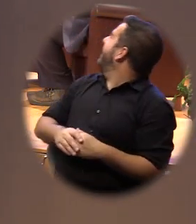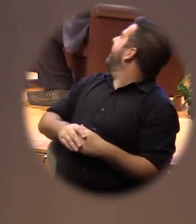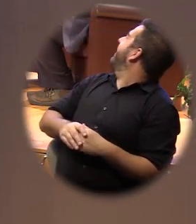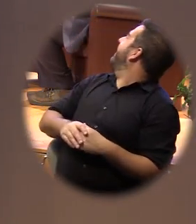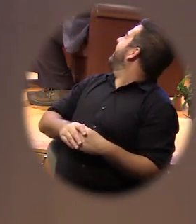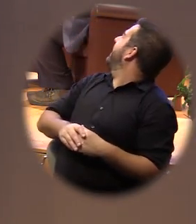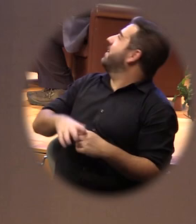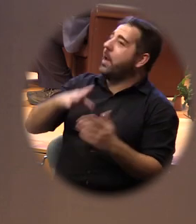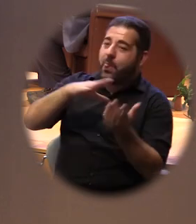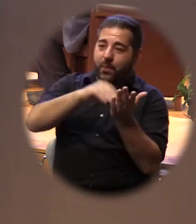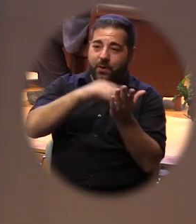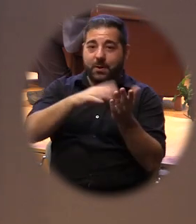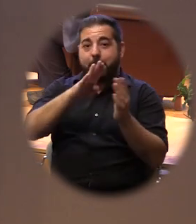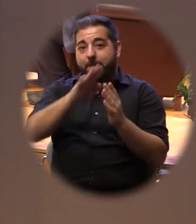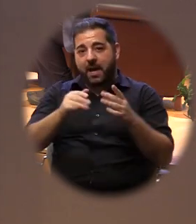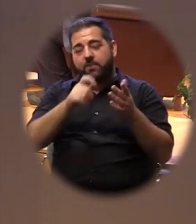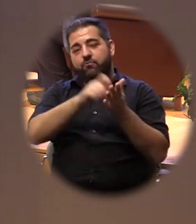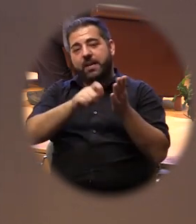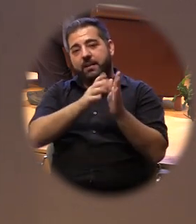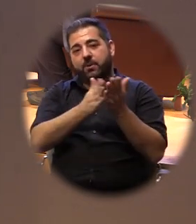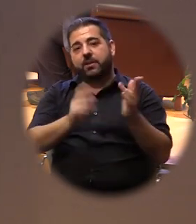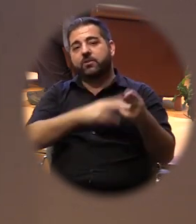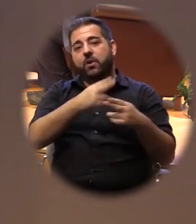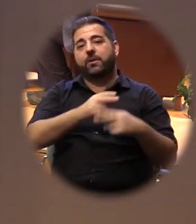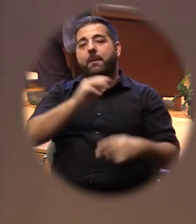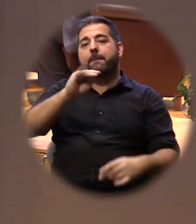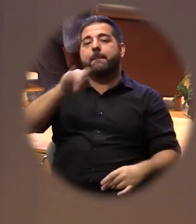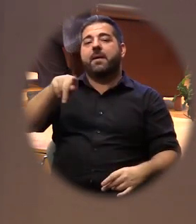And I learned by writing the book. The book was called Myths of